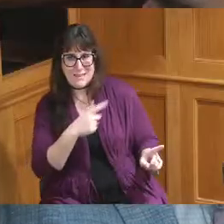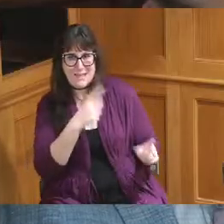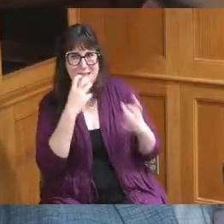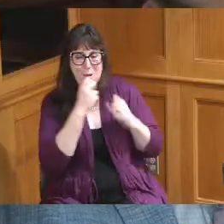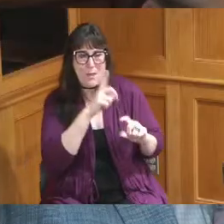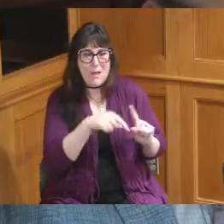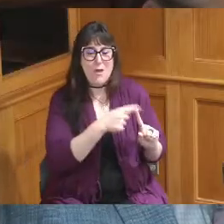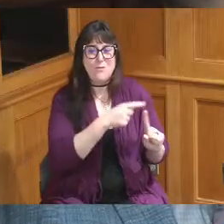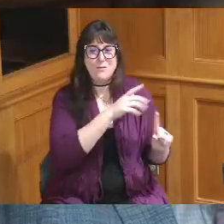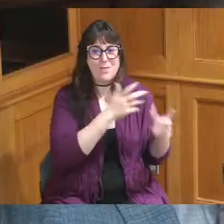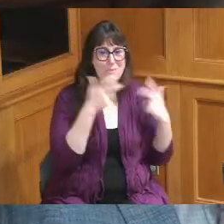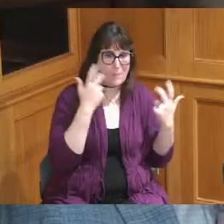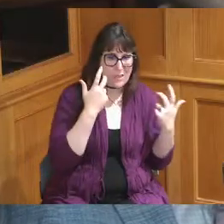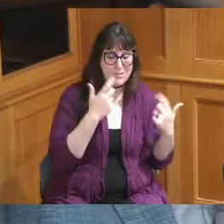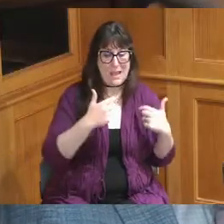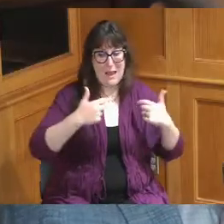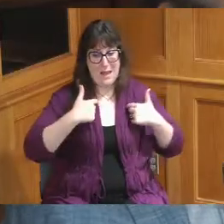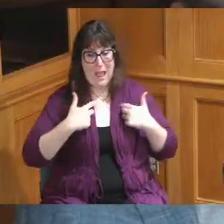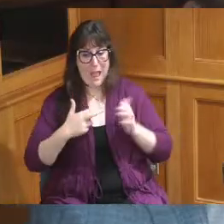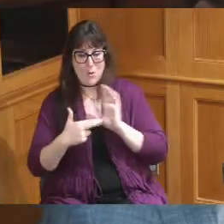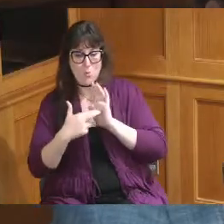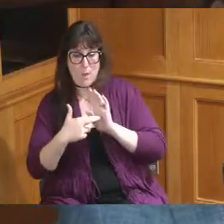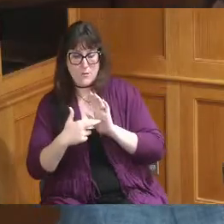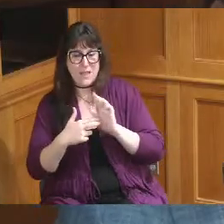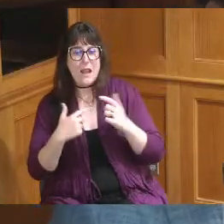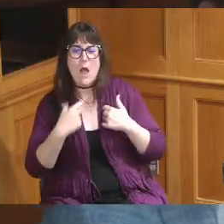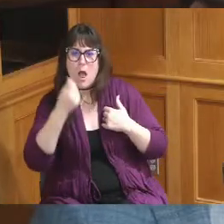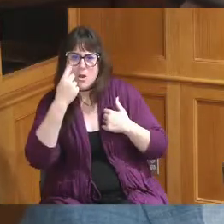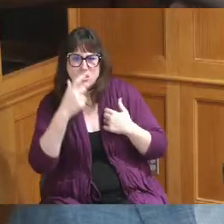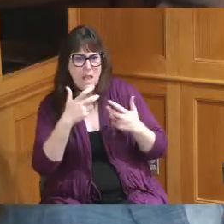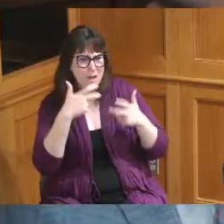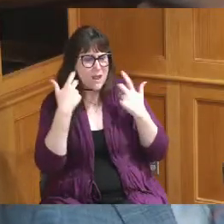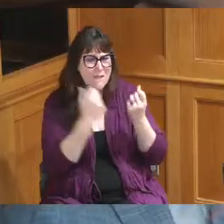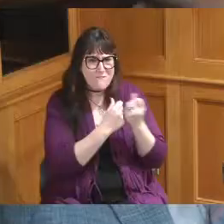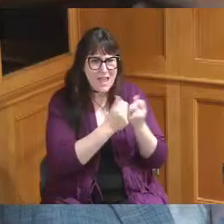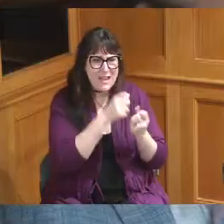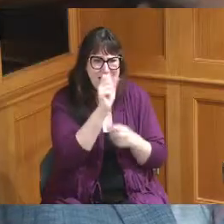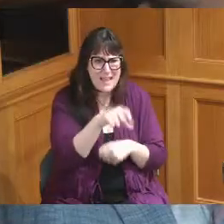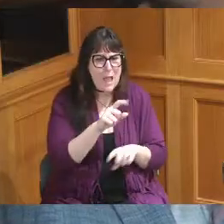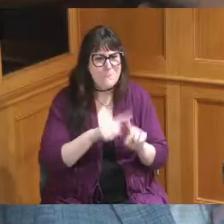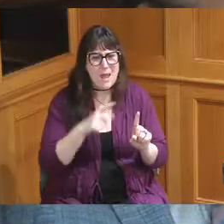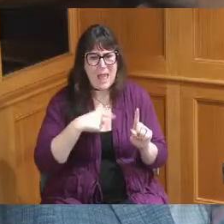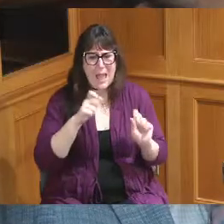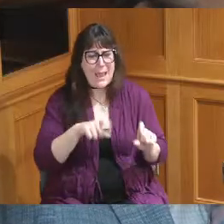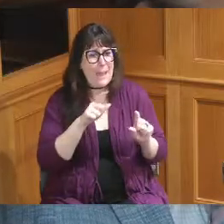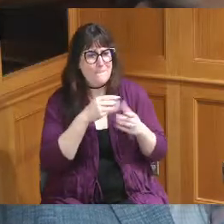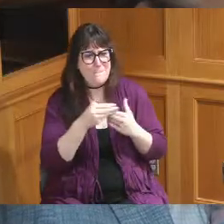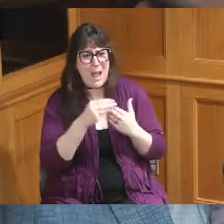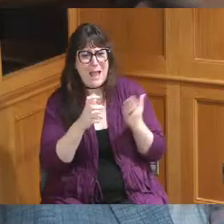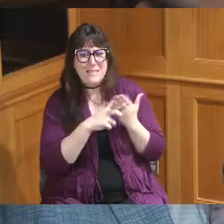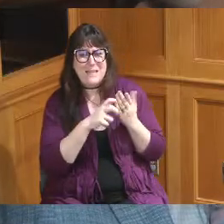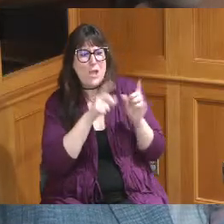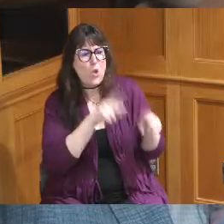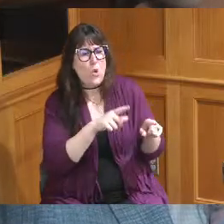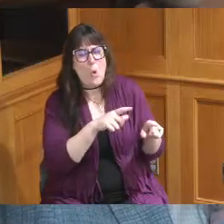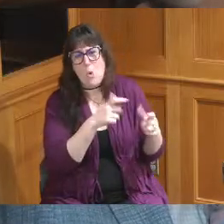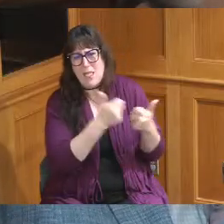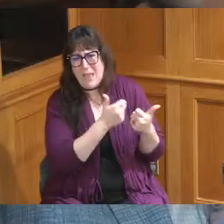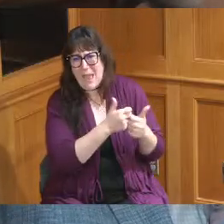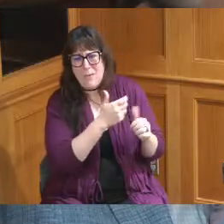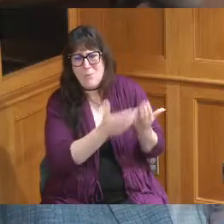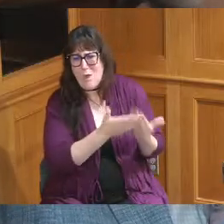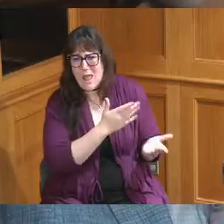And I have to represent the taxpayers. I'm a Bengal fan, but I got to take the fan off. I can buy a ticket and go to the game. I can tailgate. That's